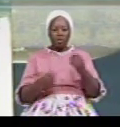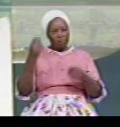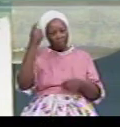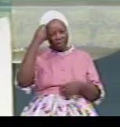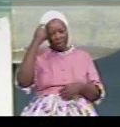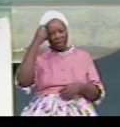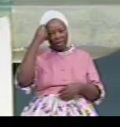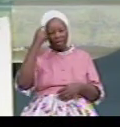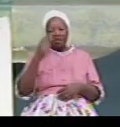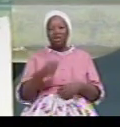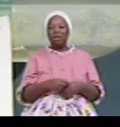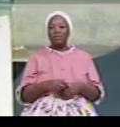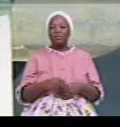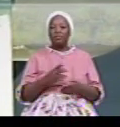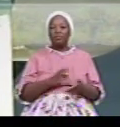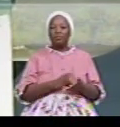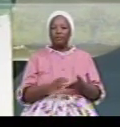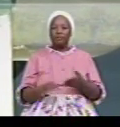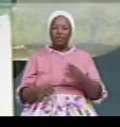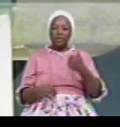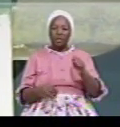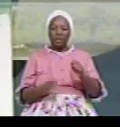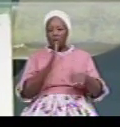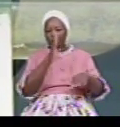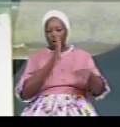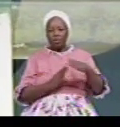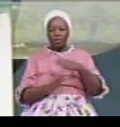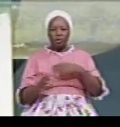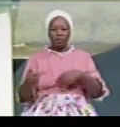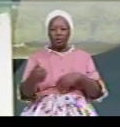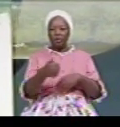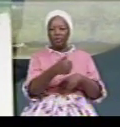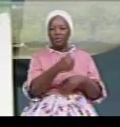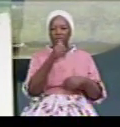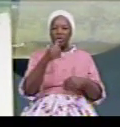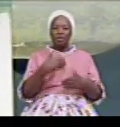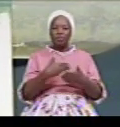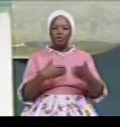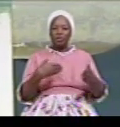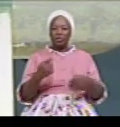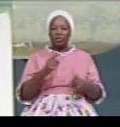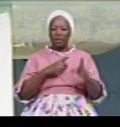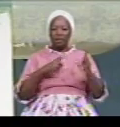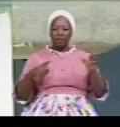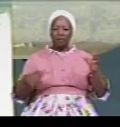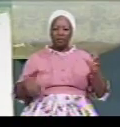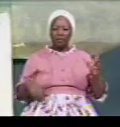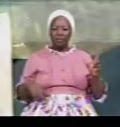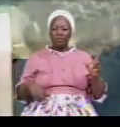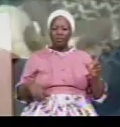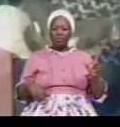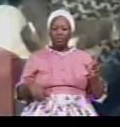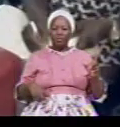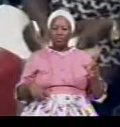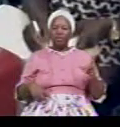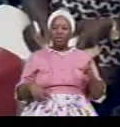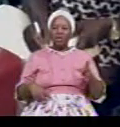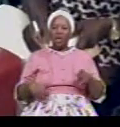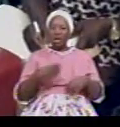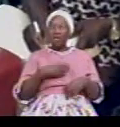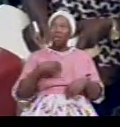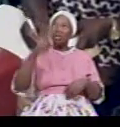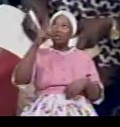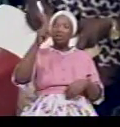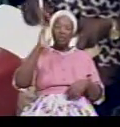10, humble yourselves in the sight of the Lord, and he shall lift